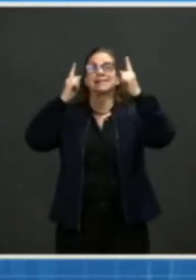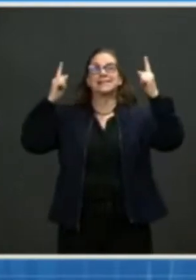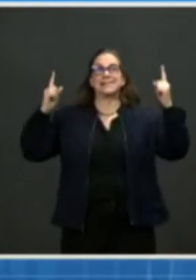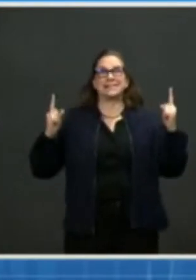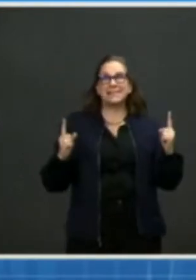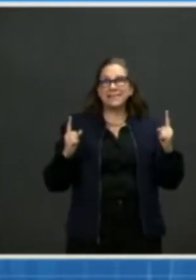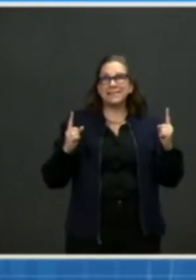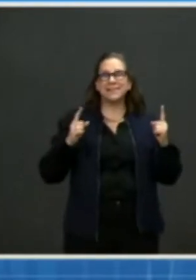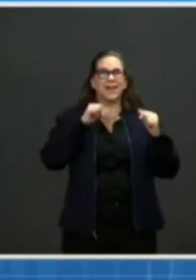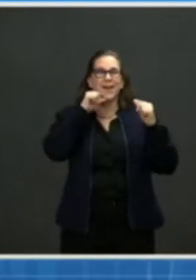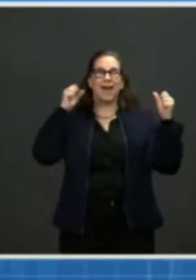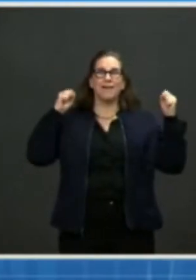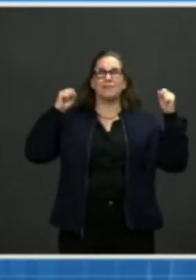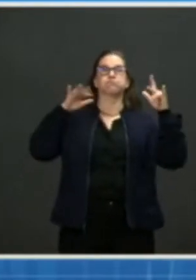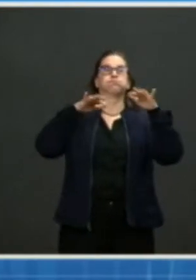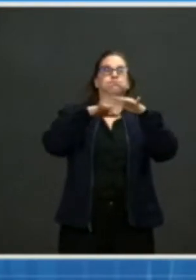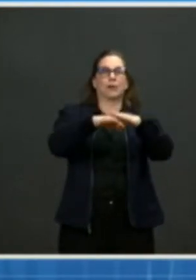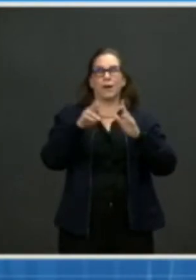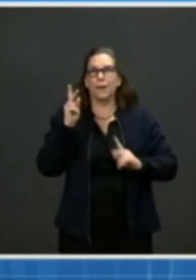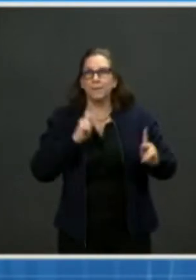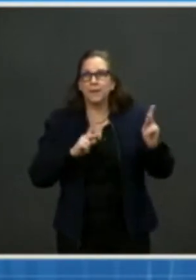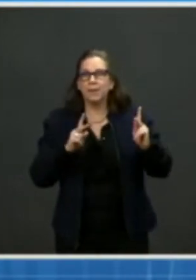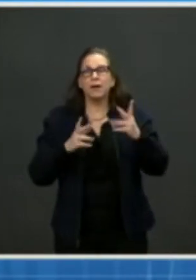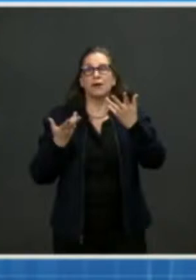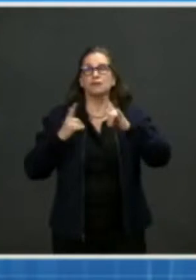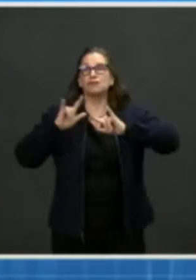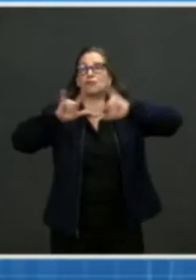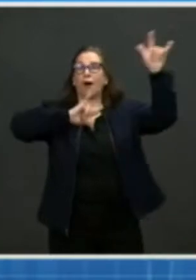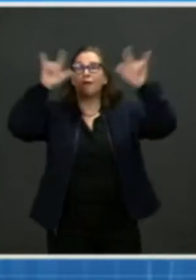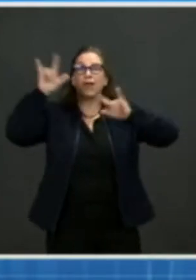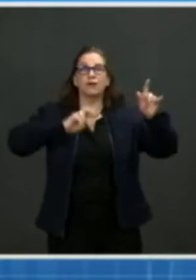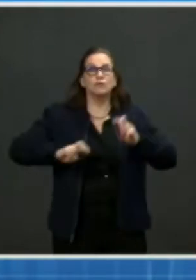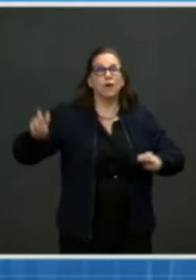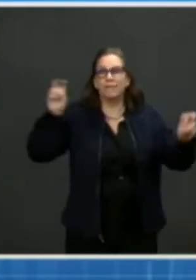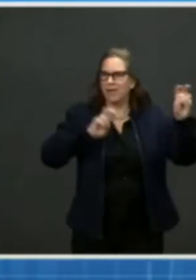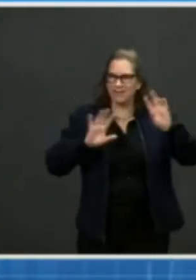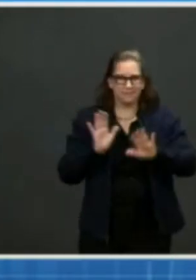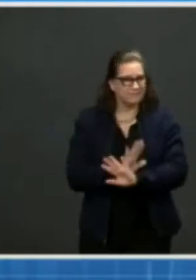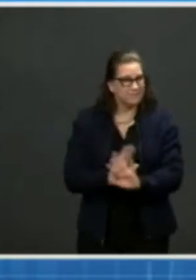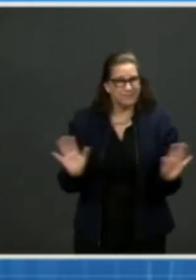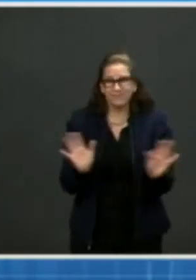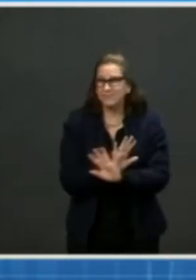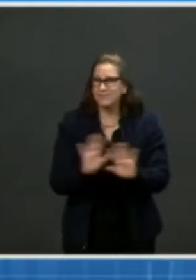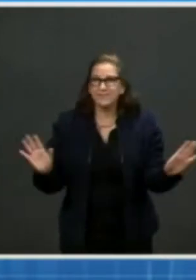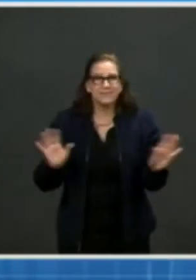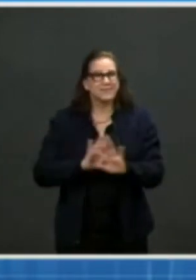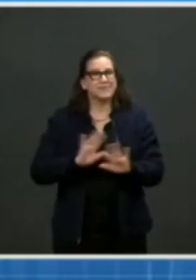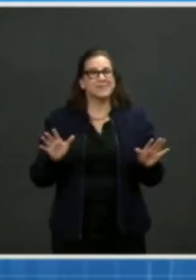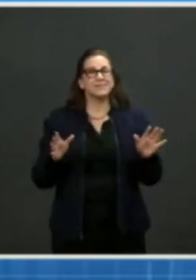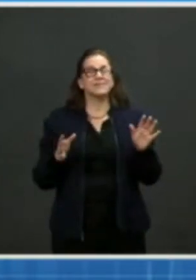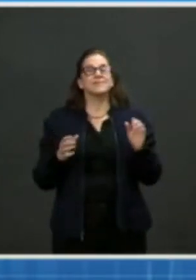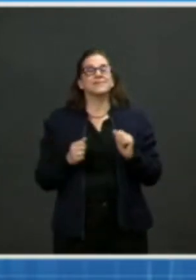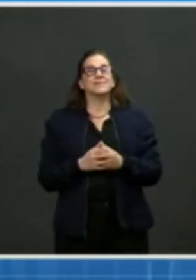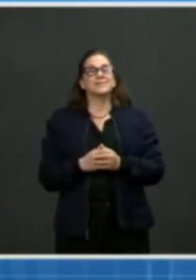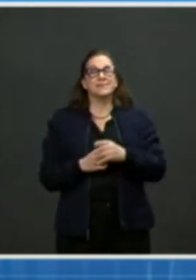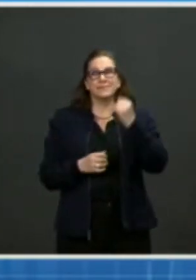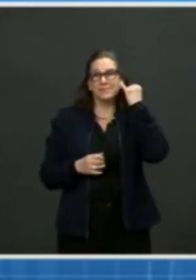roll up your sleeve to get vaccinated when the vaccine is available to you. Thank you. I'll now turn things over to Dr.